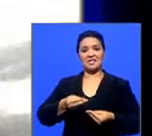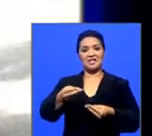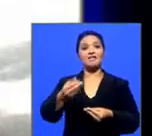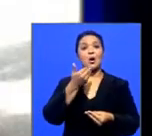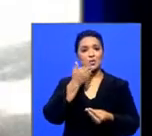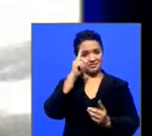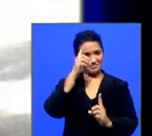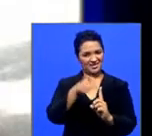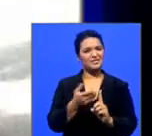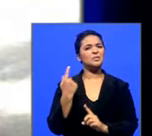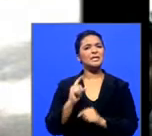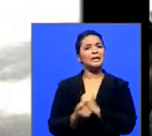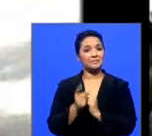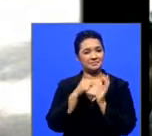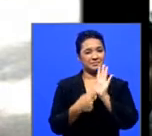look at what happened at that time.